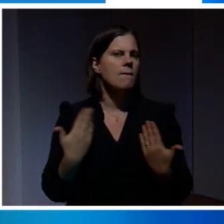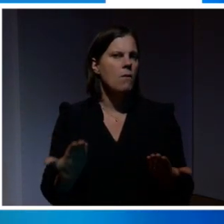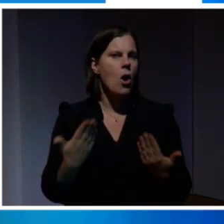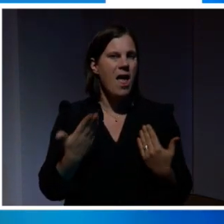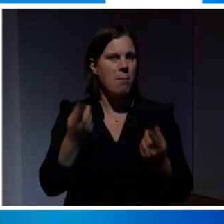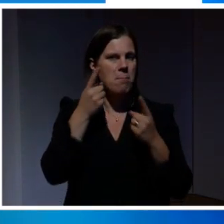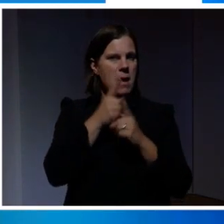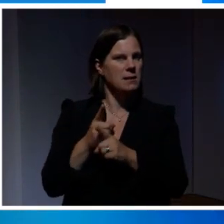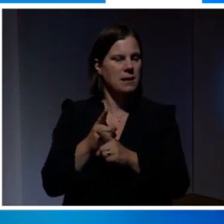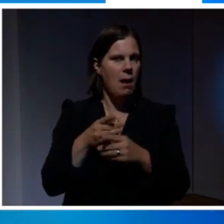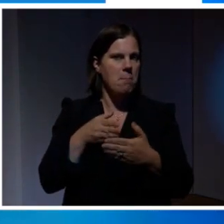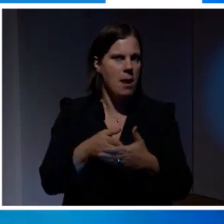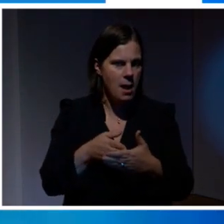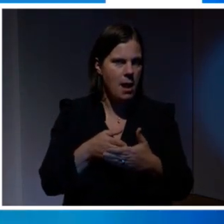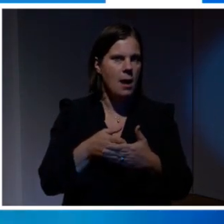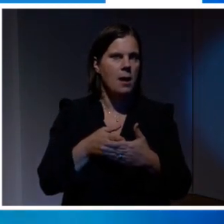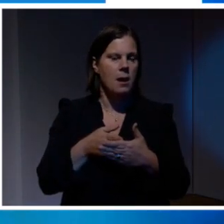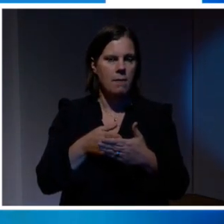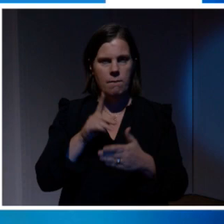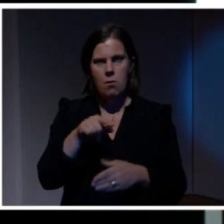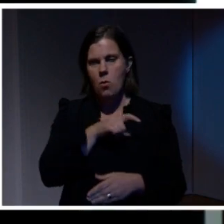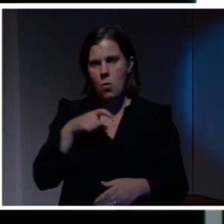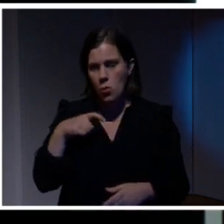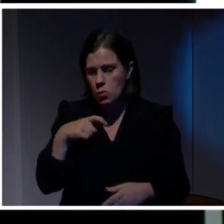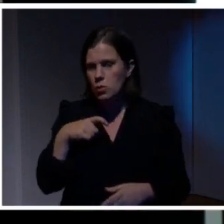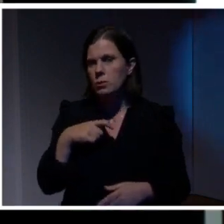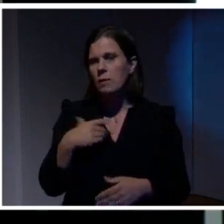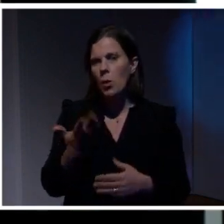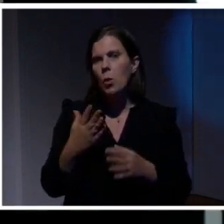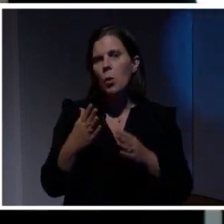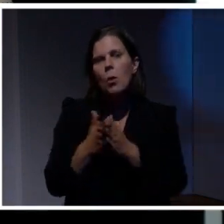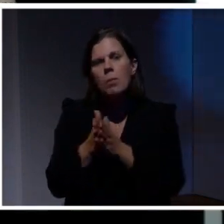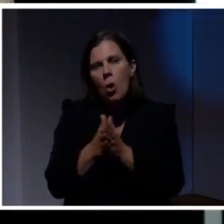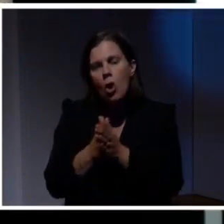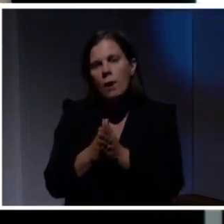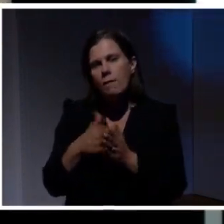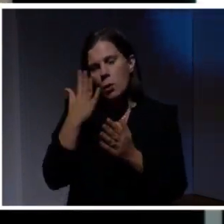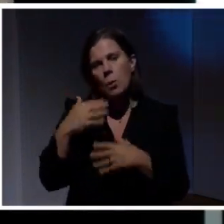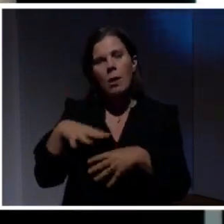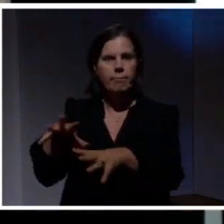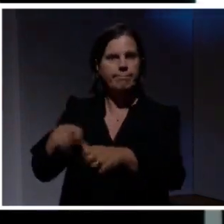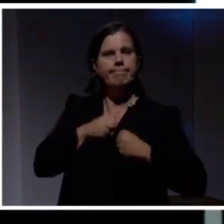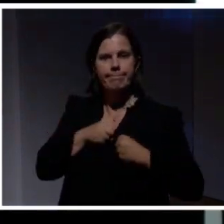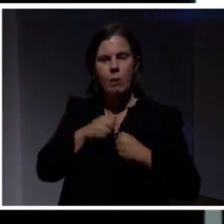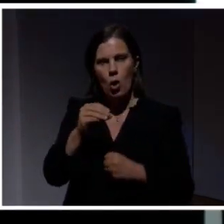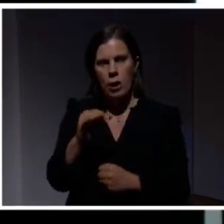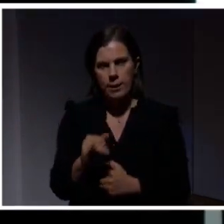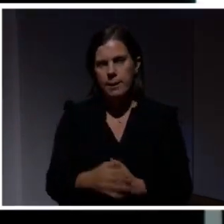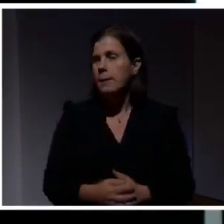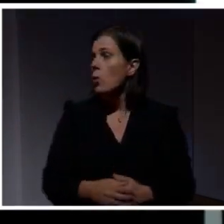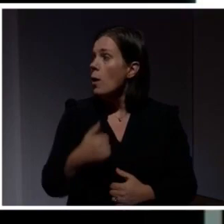human barriers that haven't enabled us or are creating challenges for us to be able to adopt AI. And I want to make